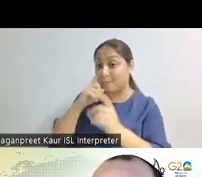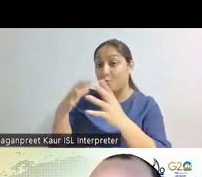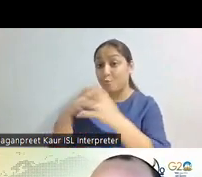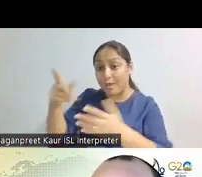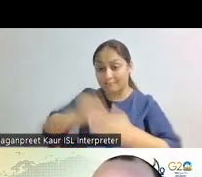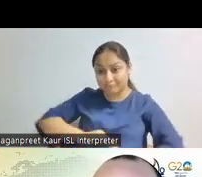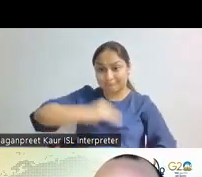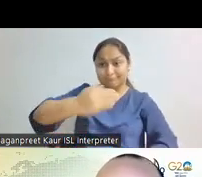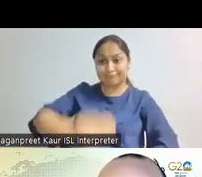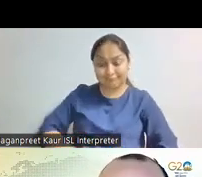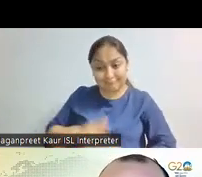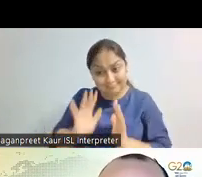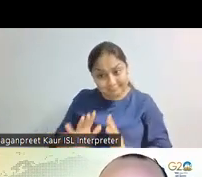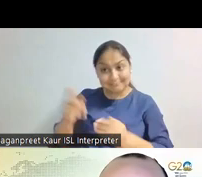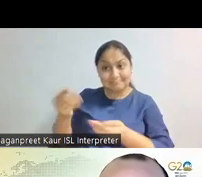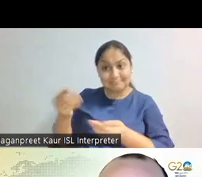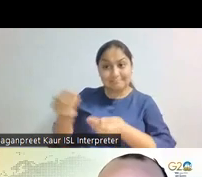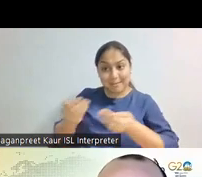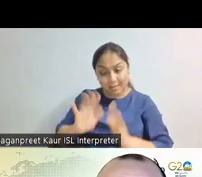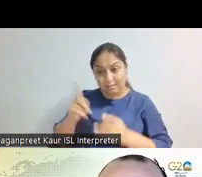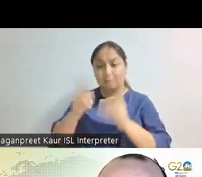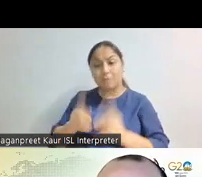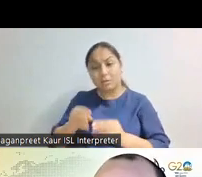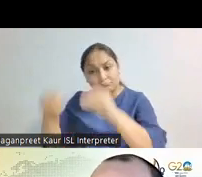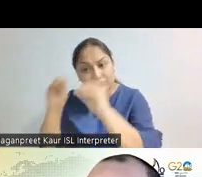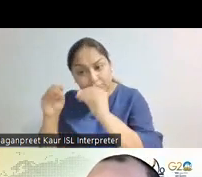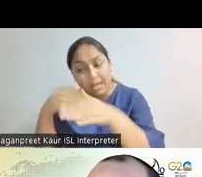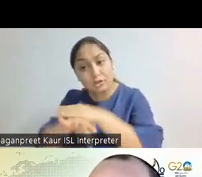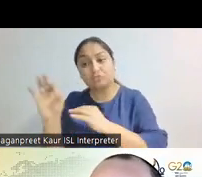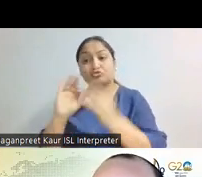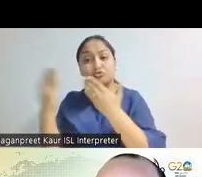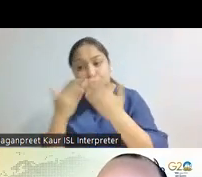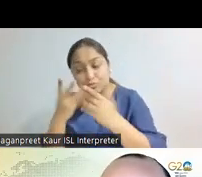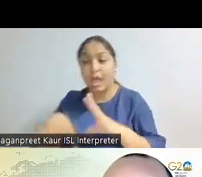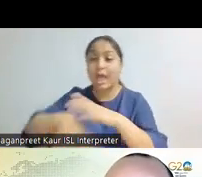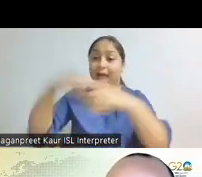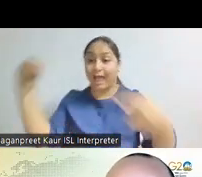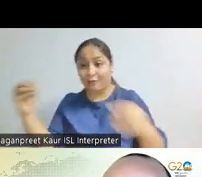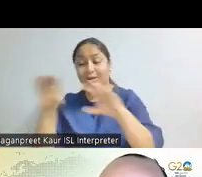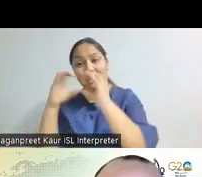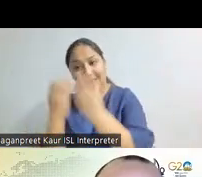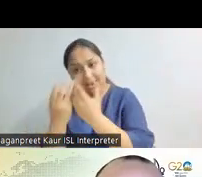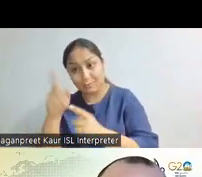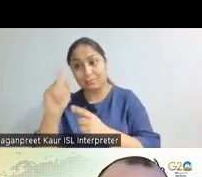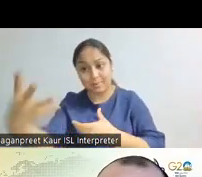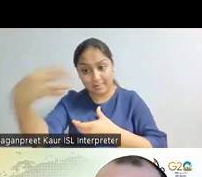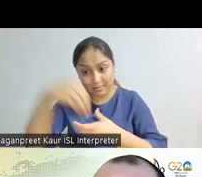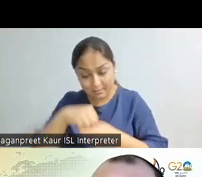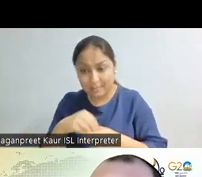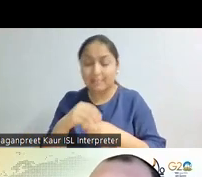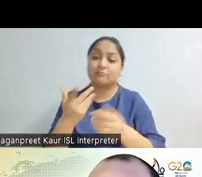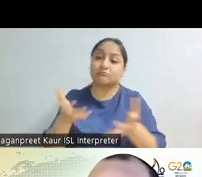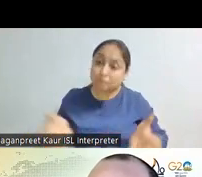training and through development of children within schools and outside the classroom. And this includes engaging the family and the